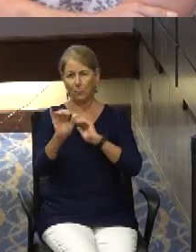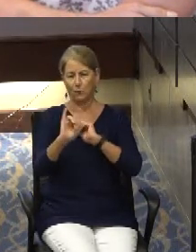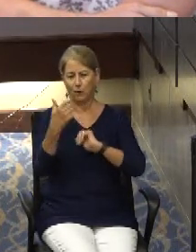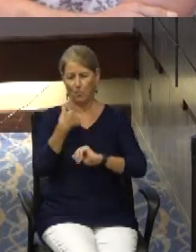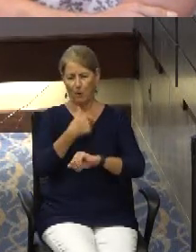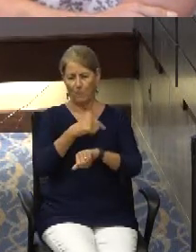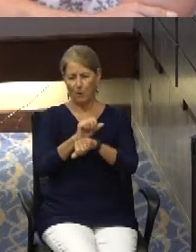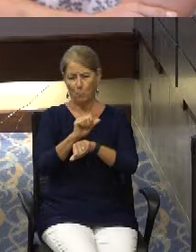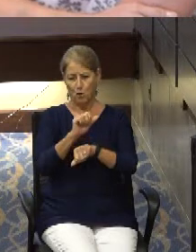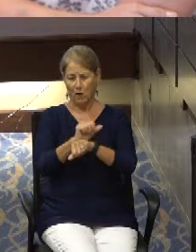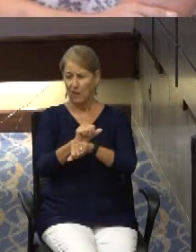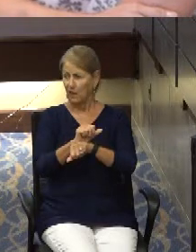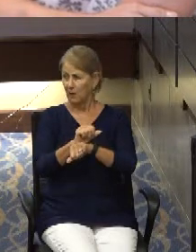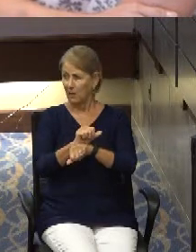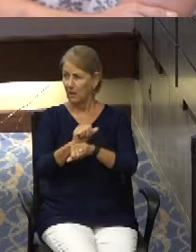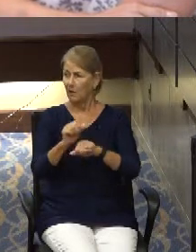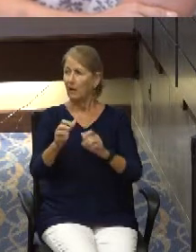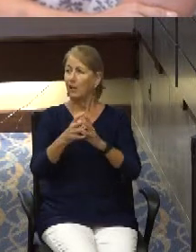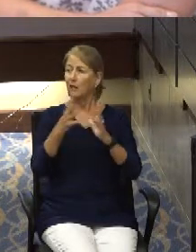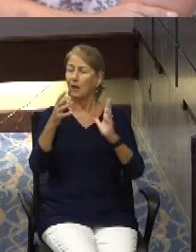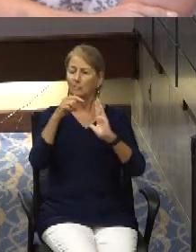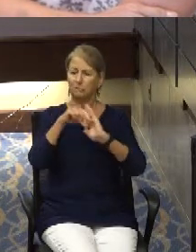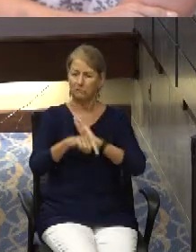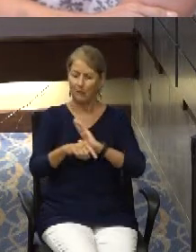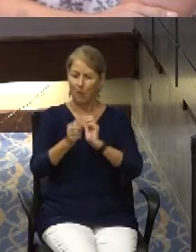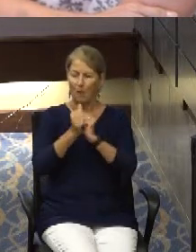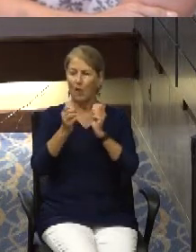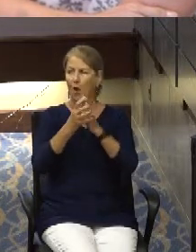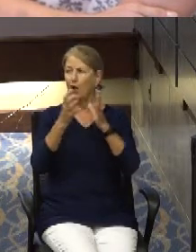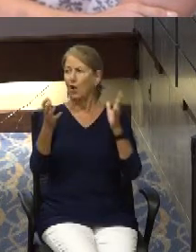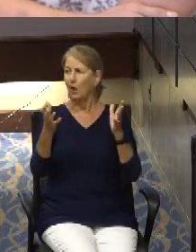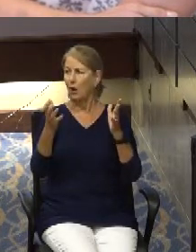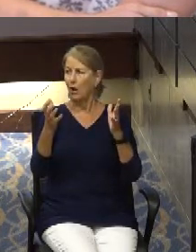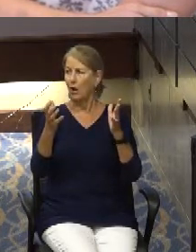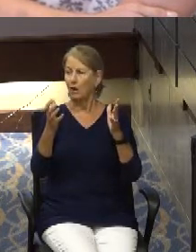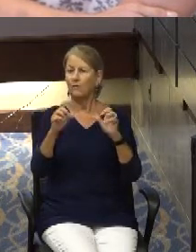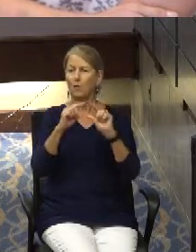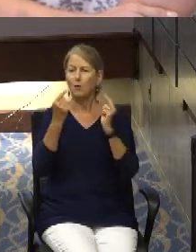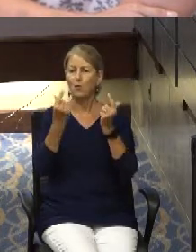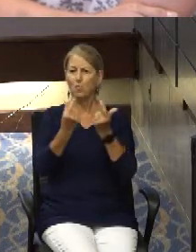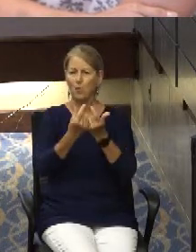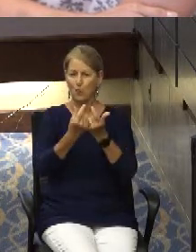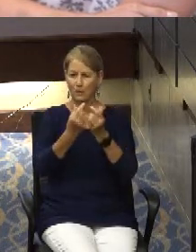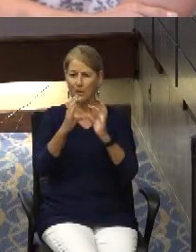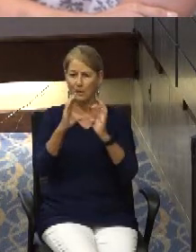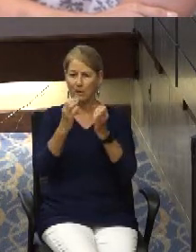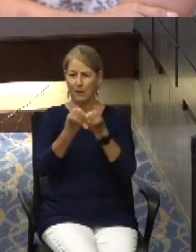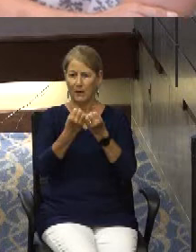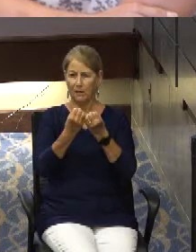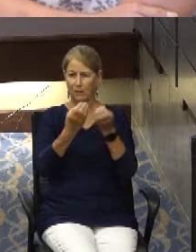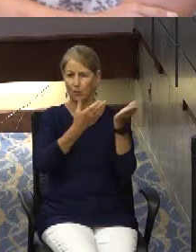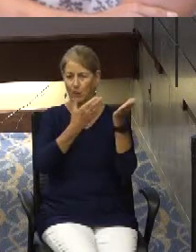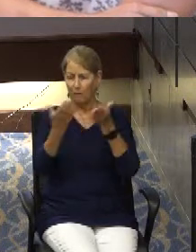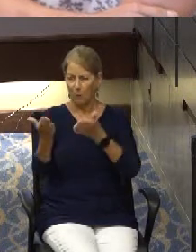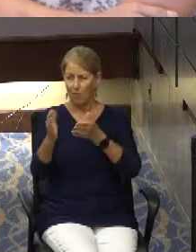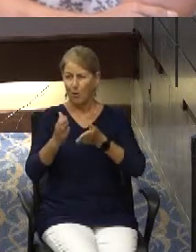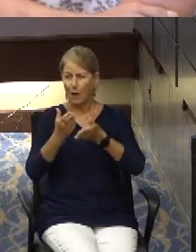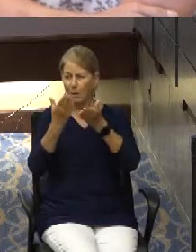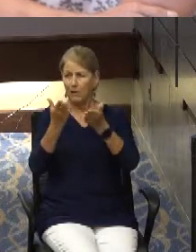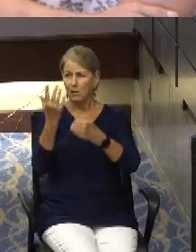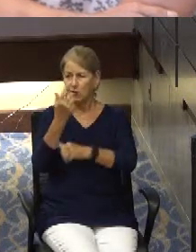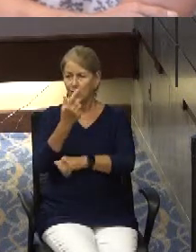working pretty extensively with a couple of groups and committees to bring forth these recommendations today